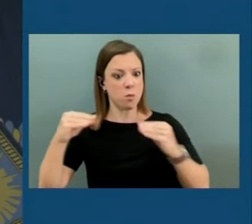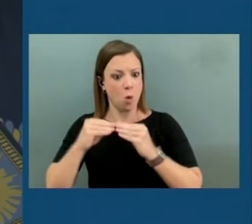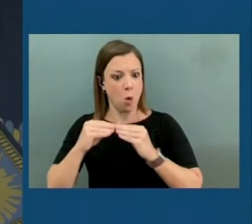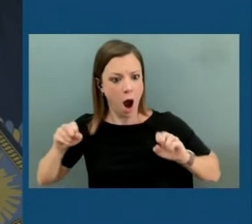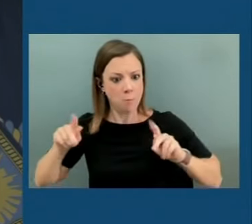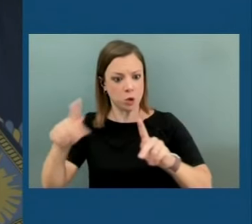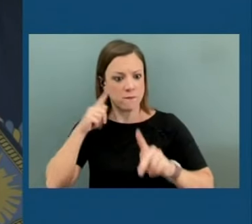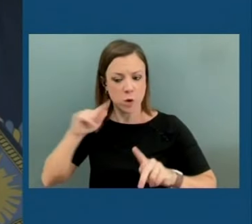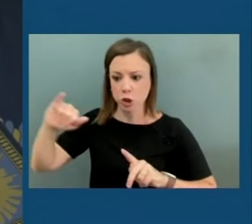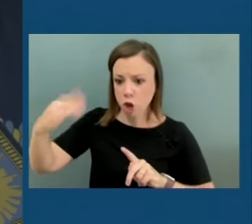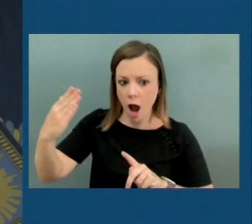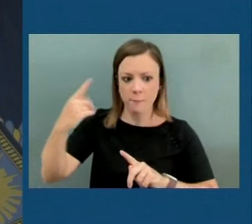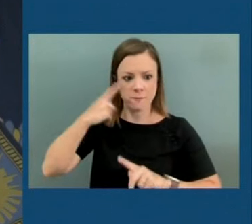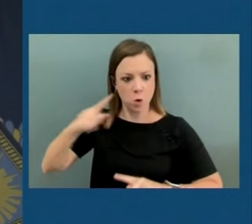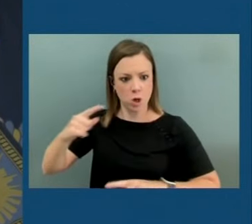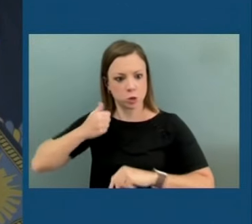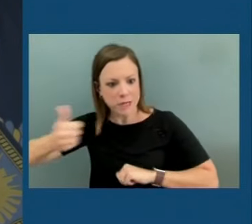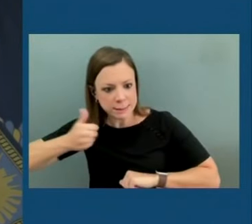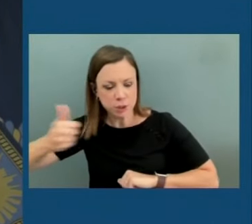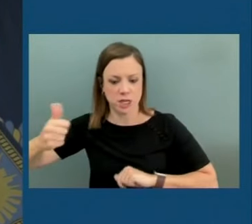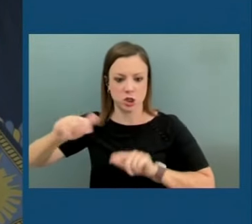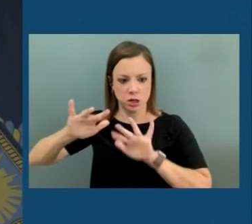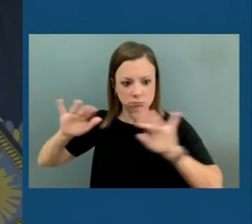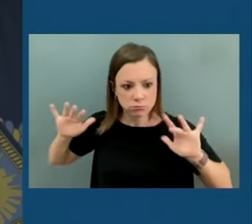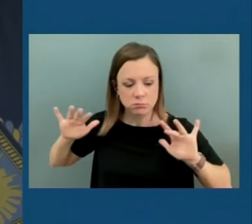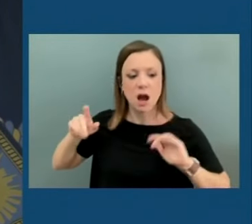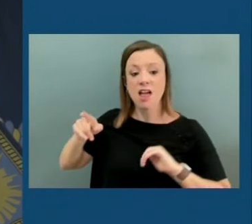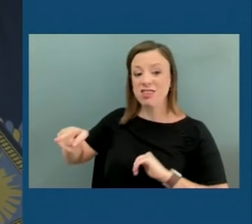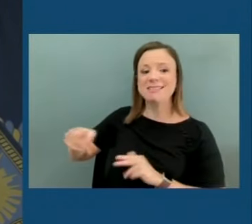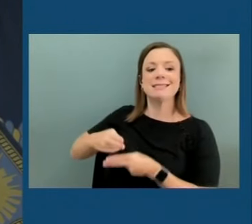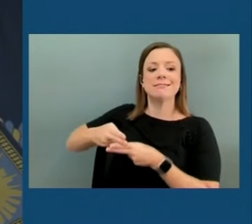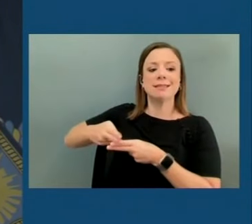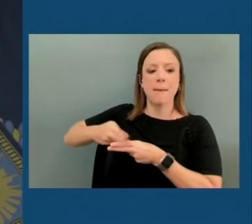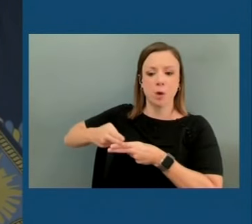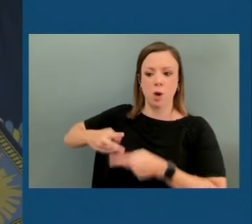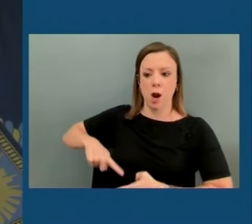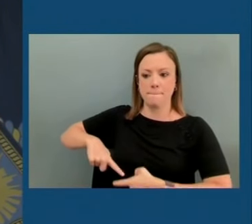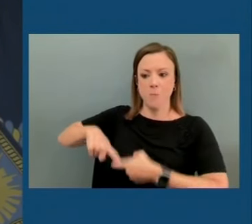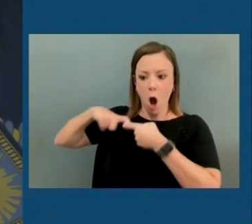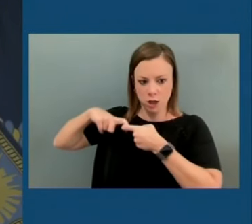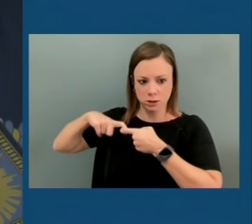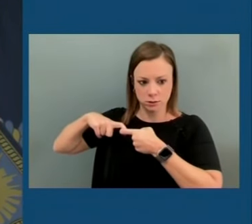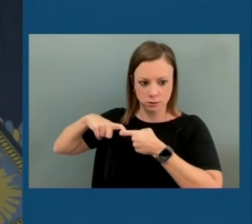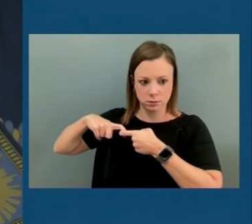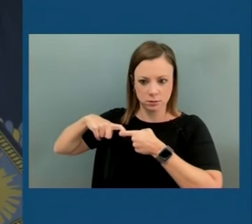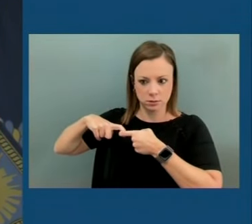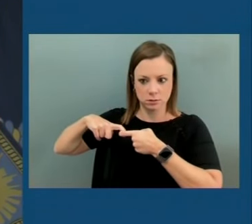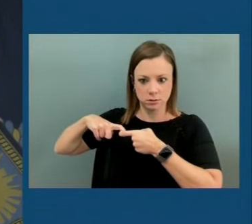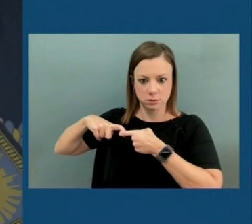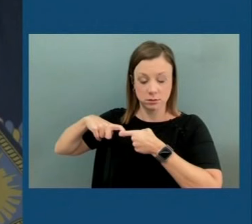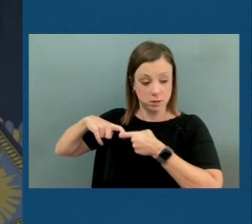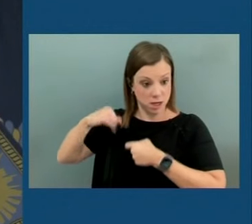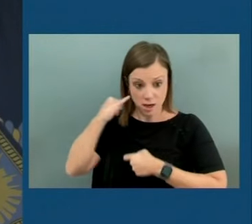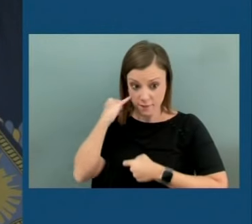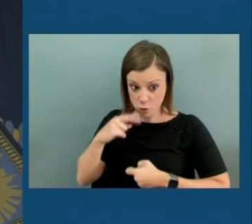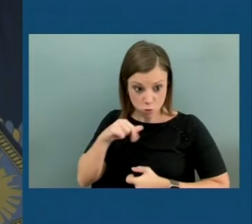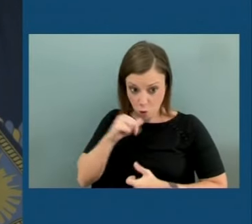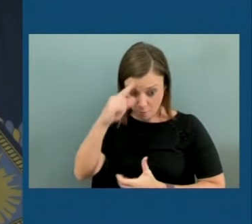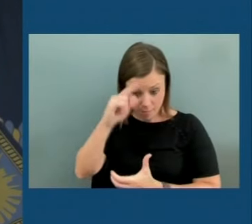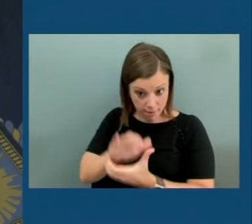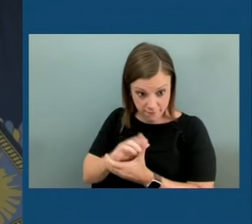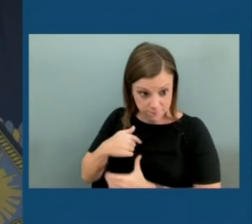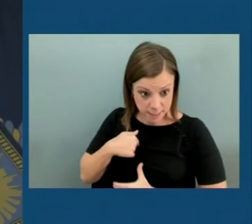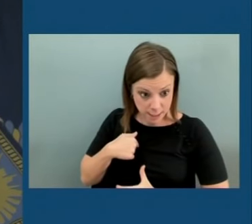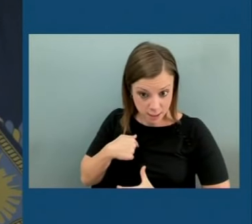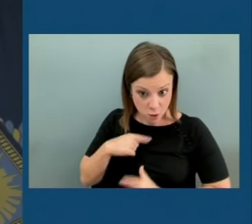This is a temporary pause, right? And for those who did not believe me when I announced that